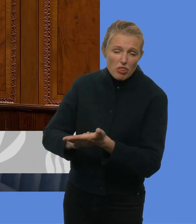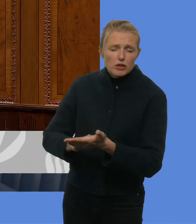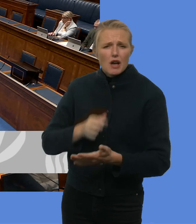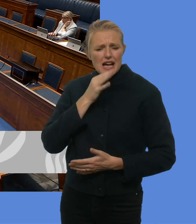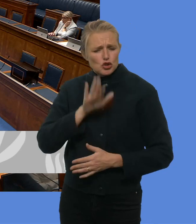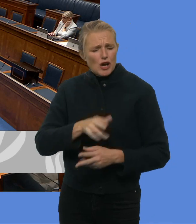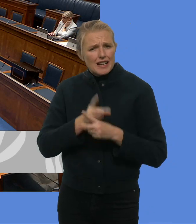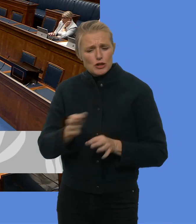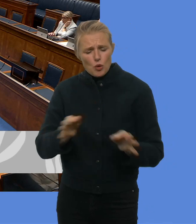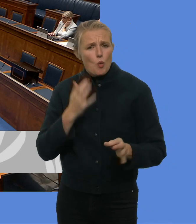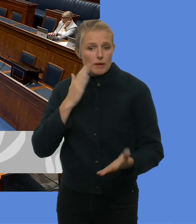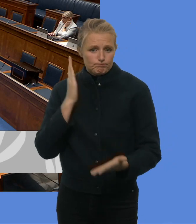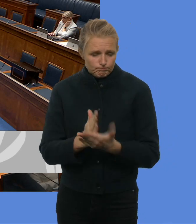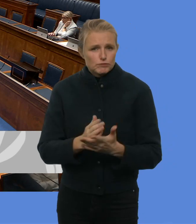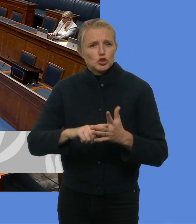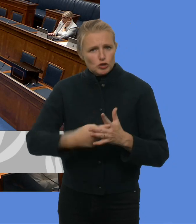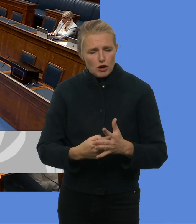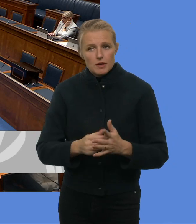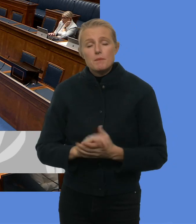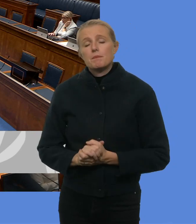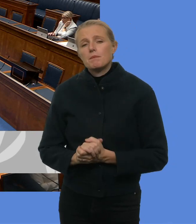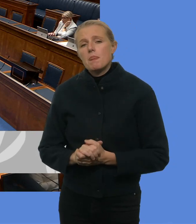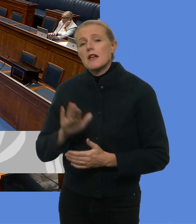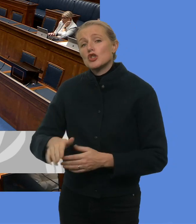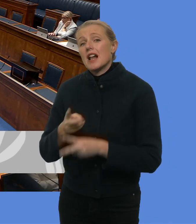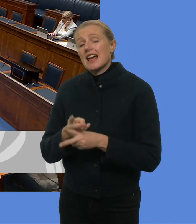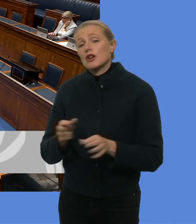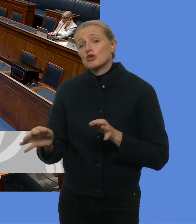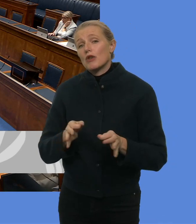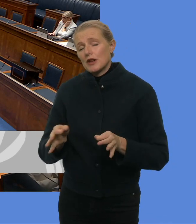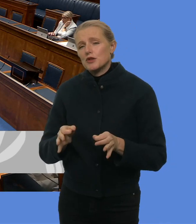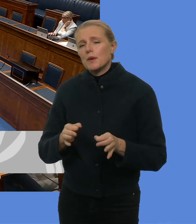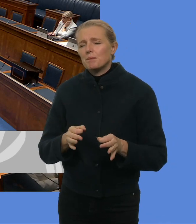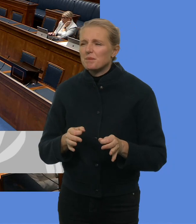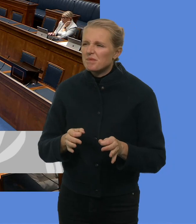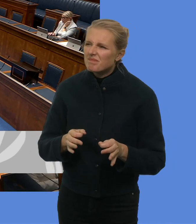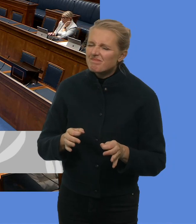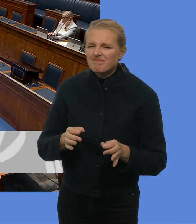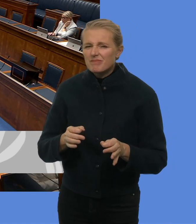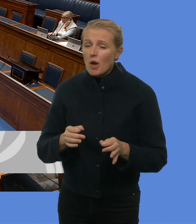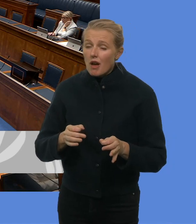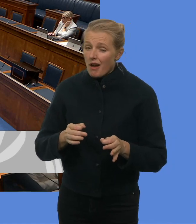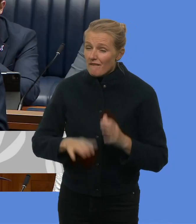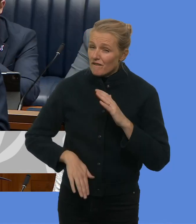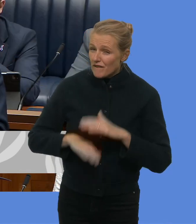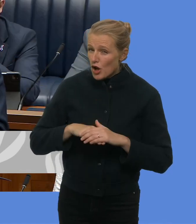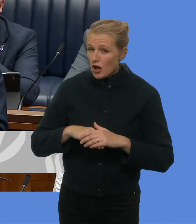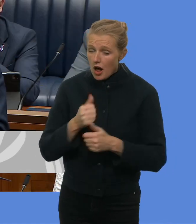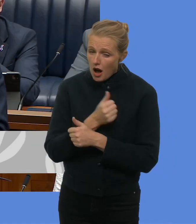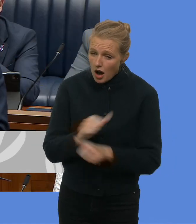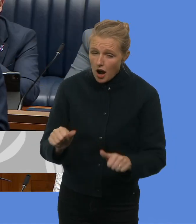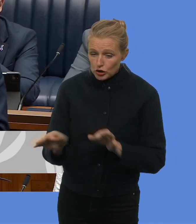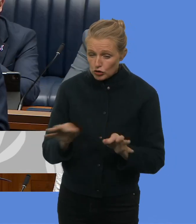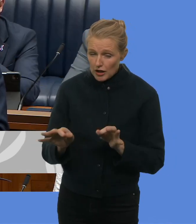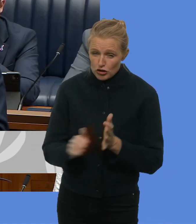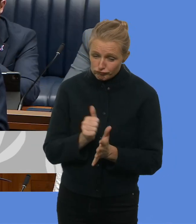forward? Thank you. Minister. The childcare strategy will take, I would say, a number of years to get the final comprehensive